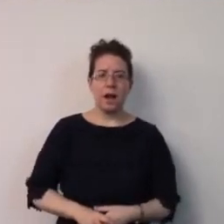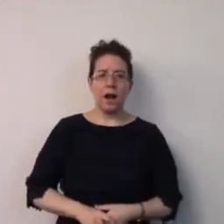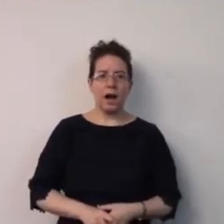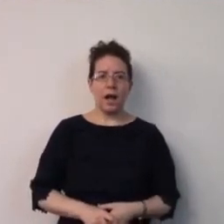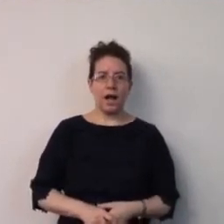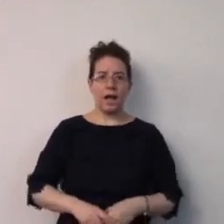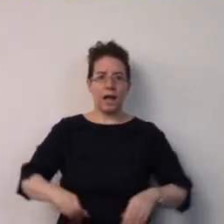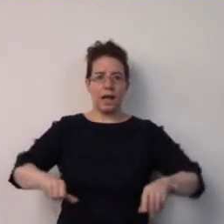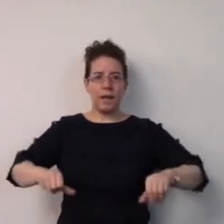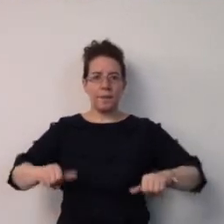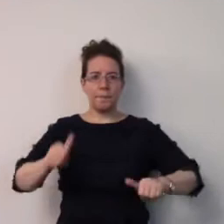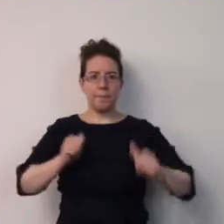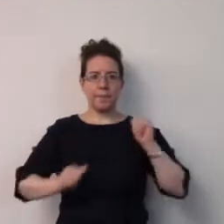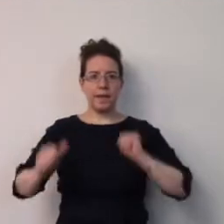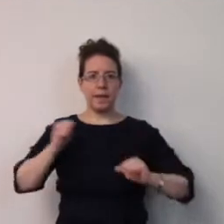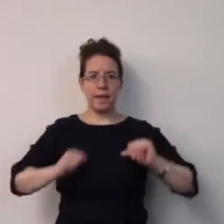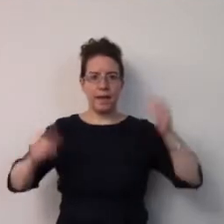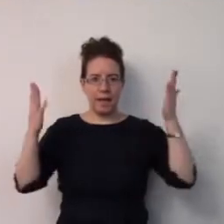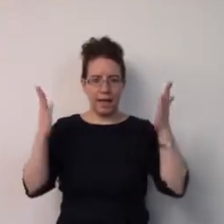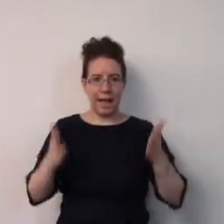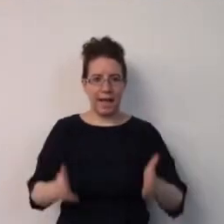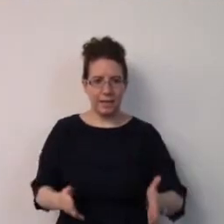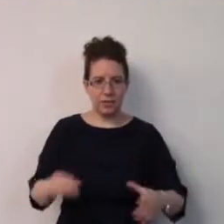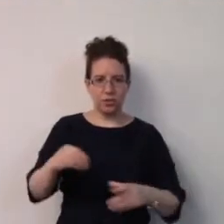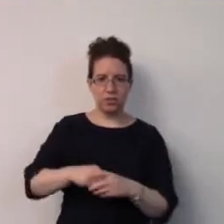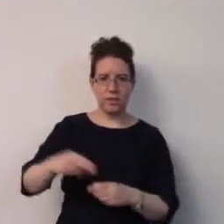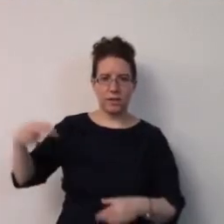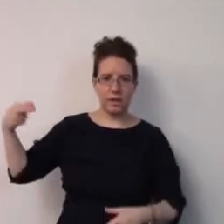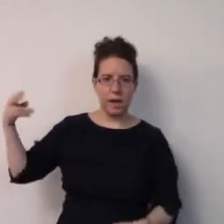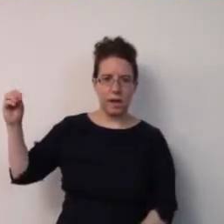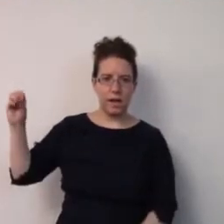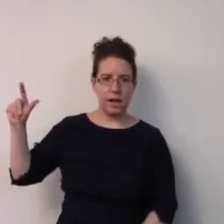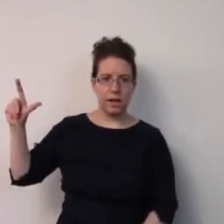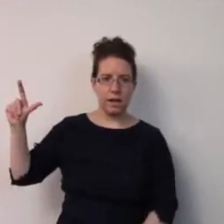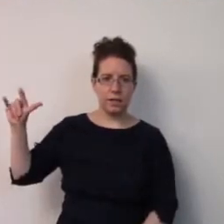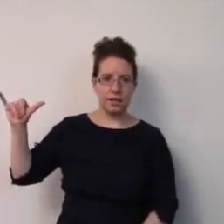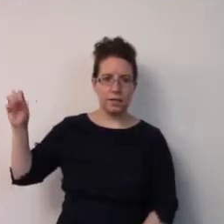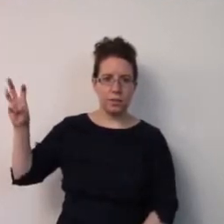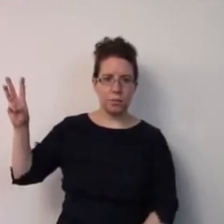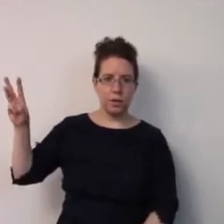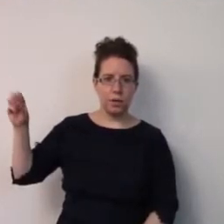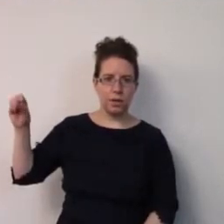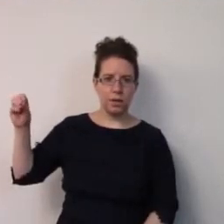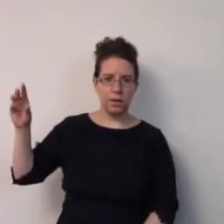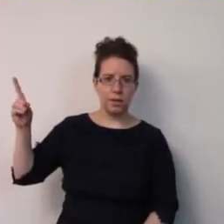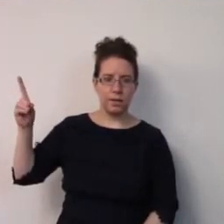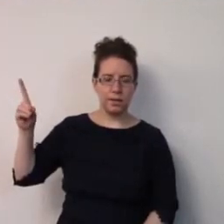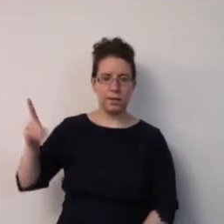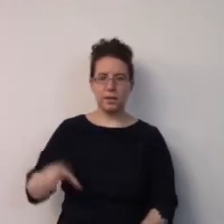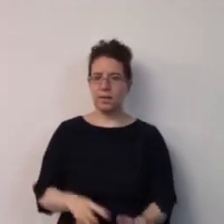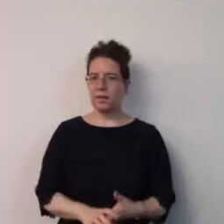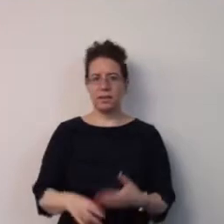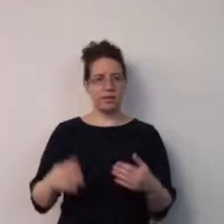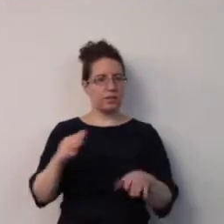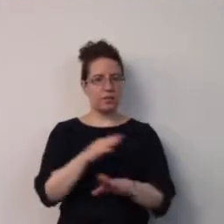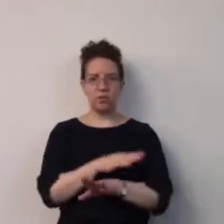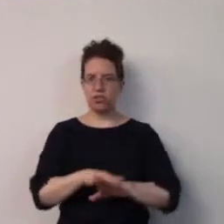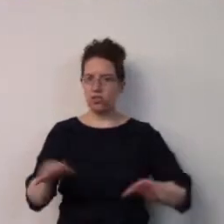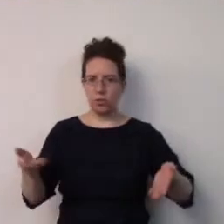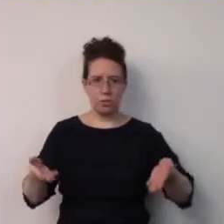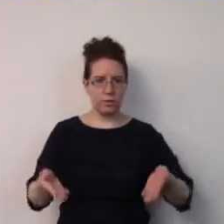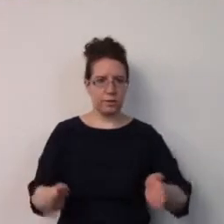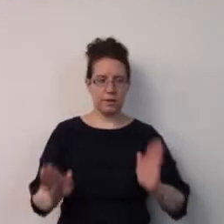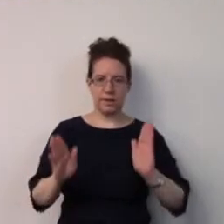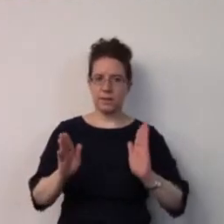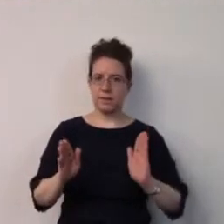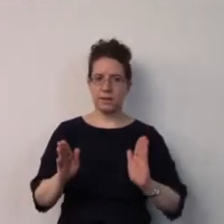narrative. All right. I met the author of my story, and it's God. Hallelujah. Jesus is writing the story of